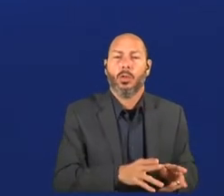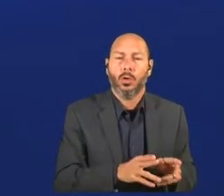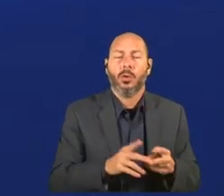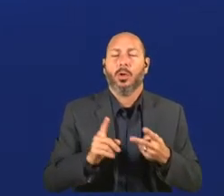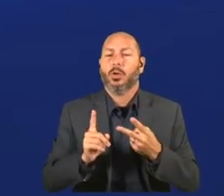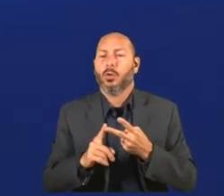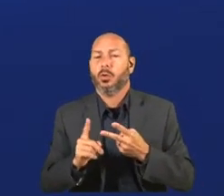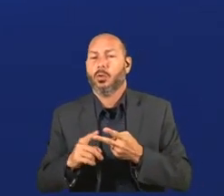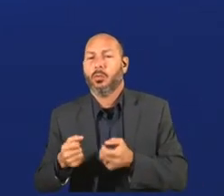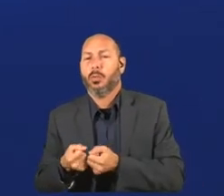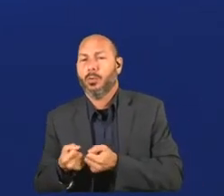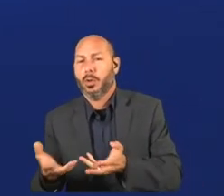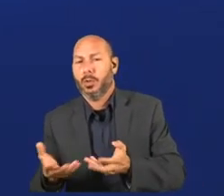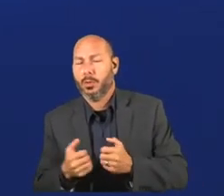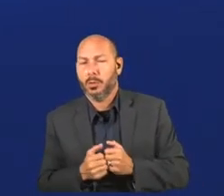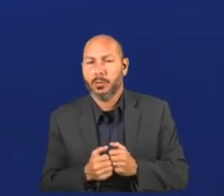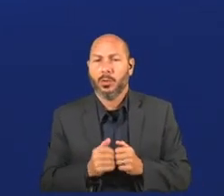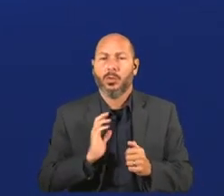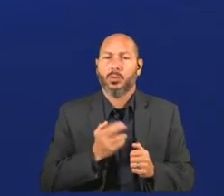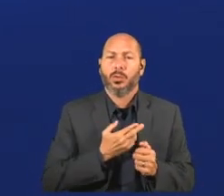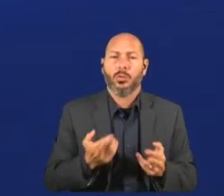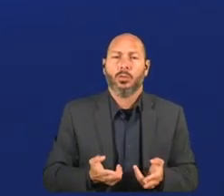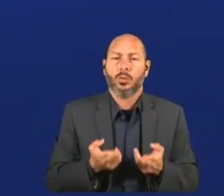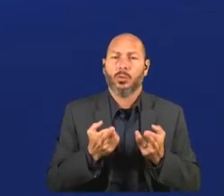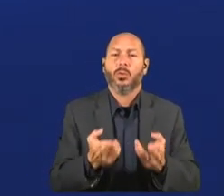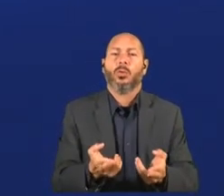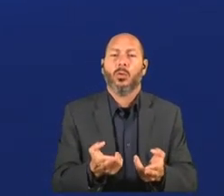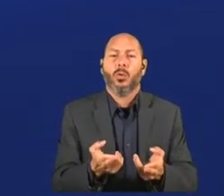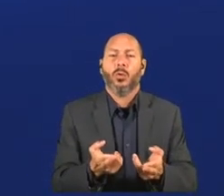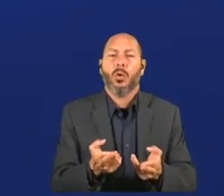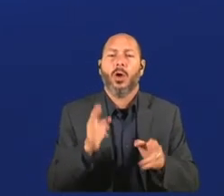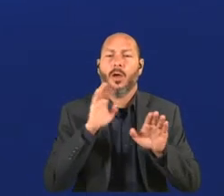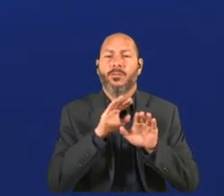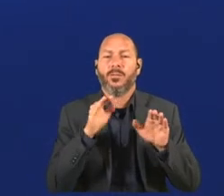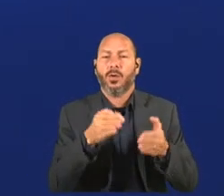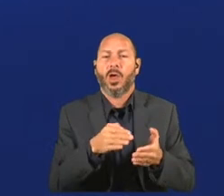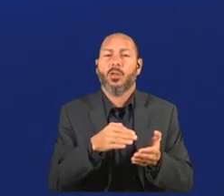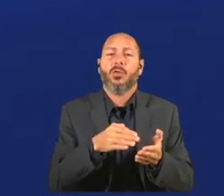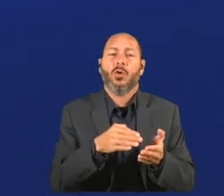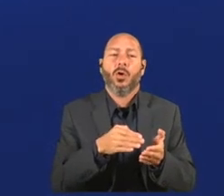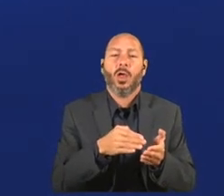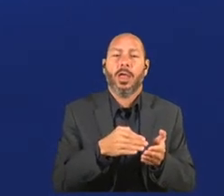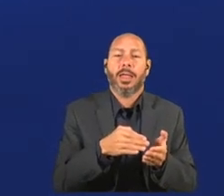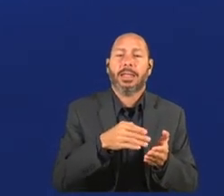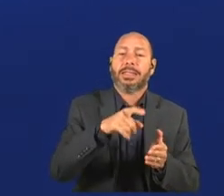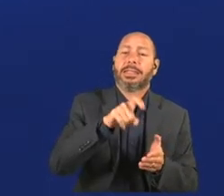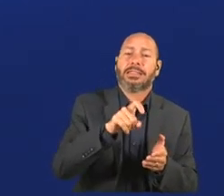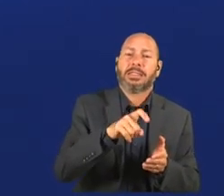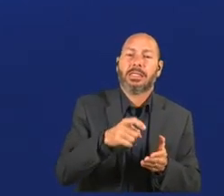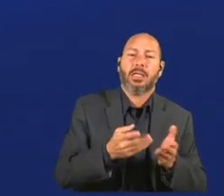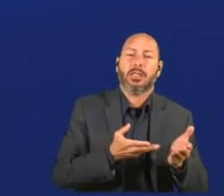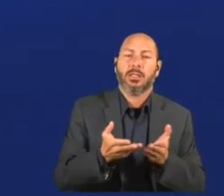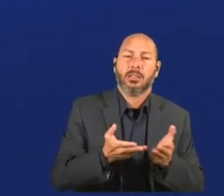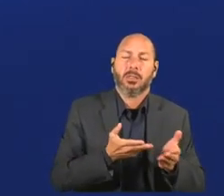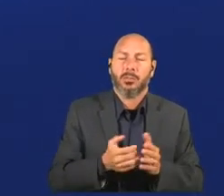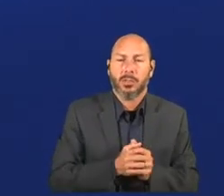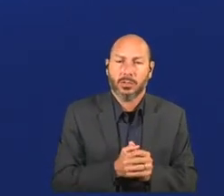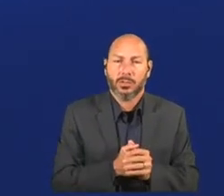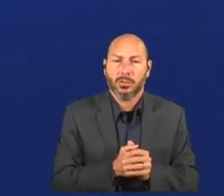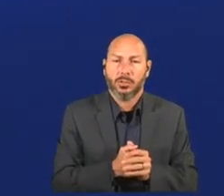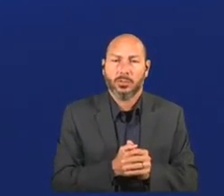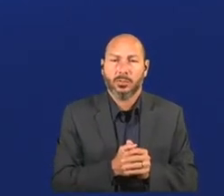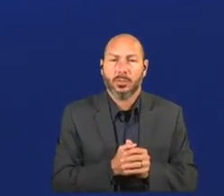The recommendations that will be focused on demand should be focused using the old Pareto rule of